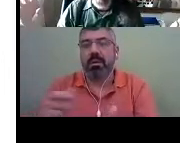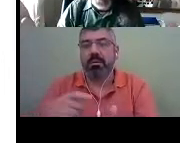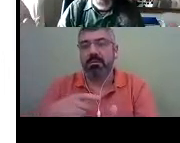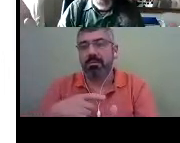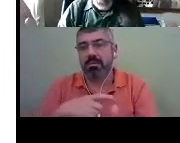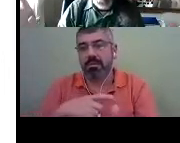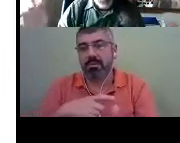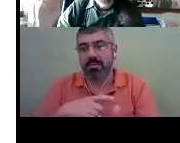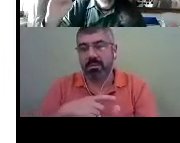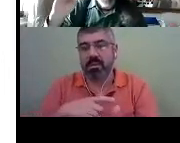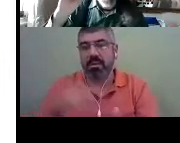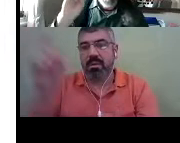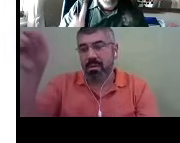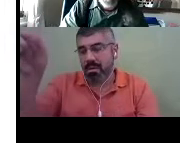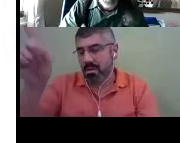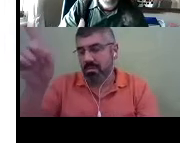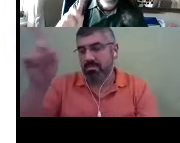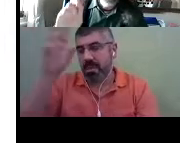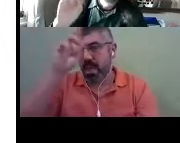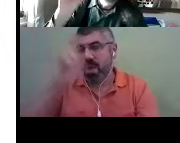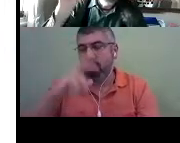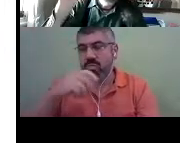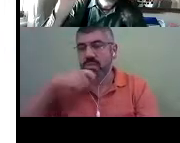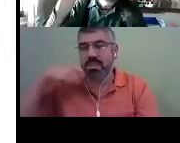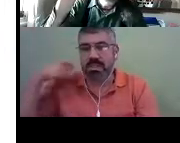want Washington, we want a particularly